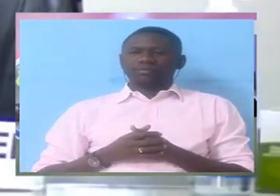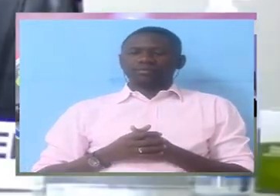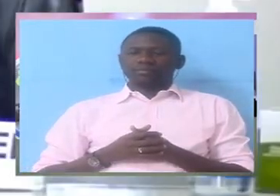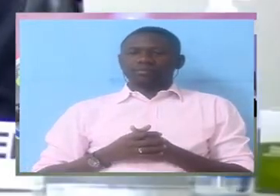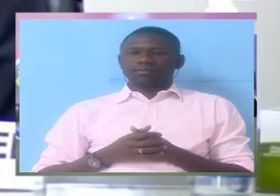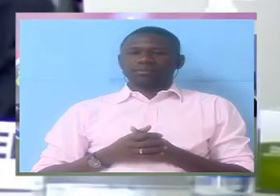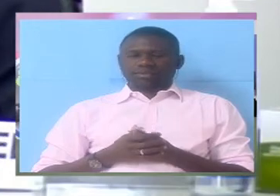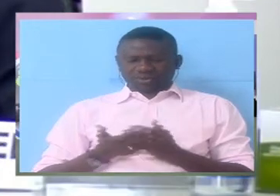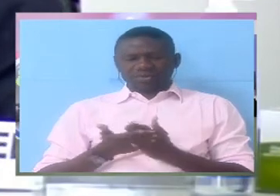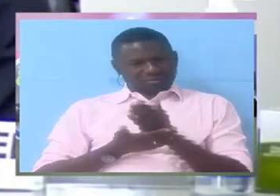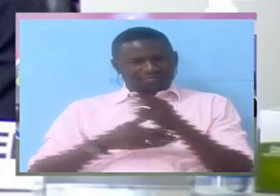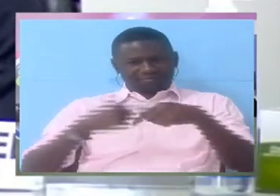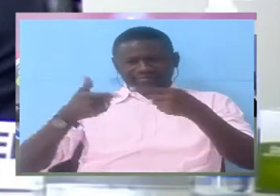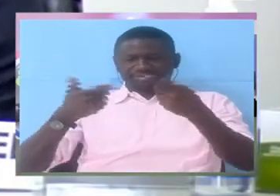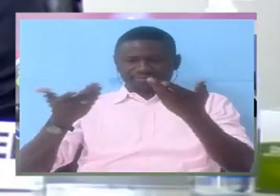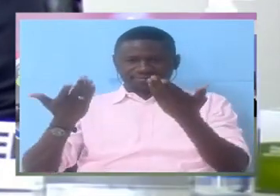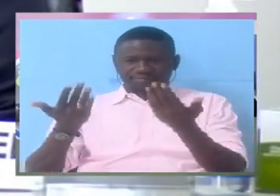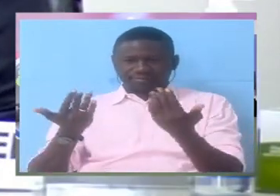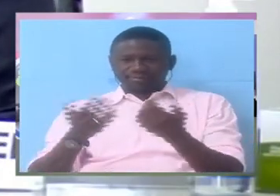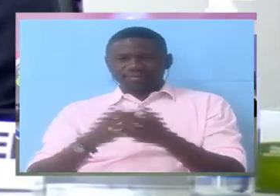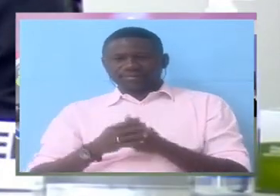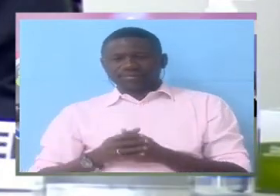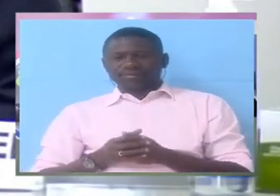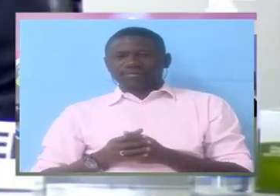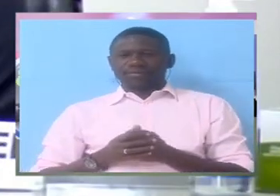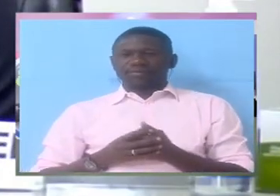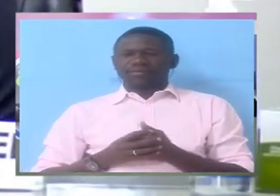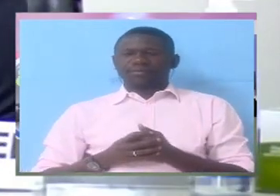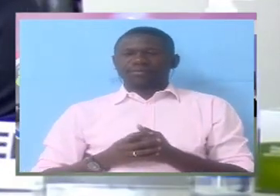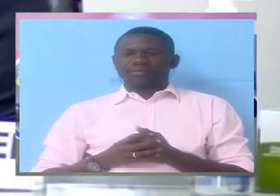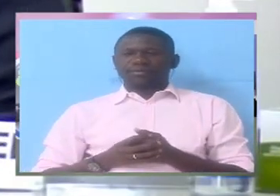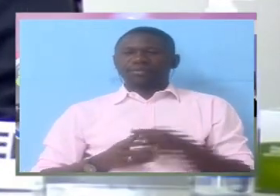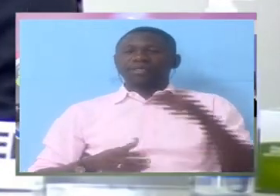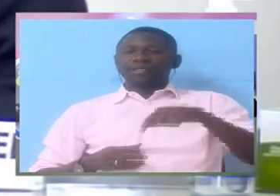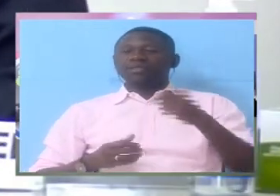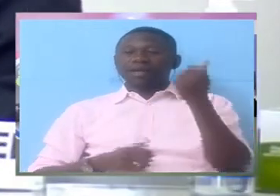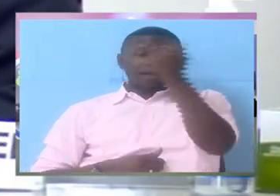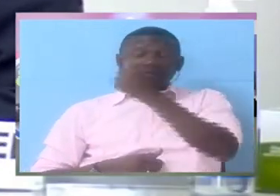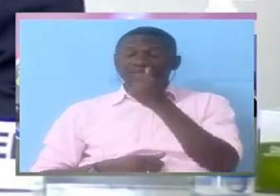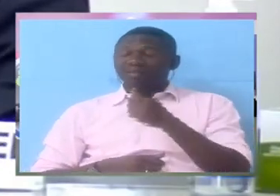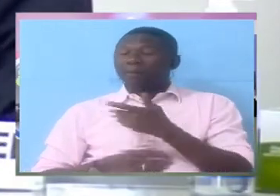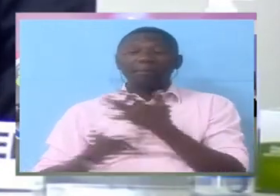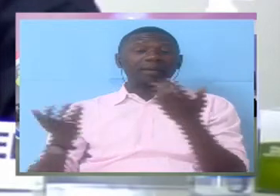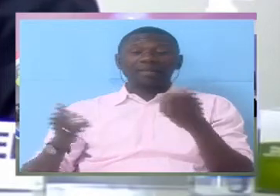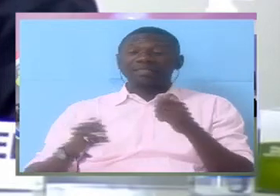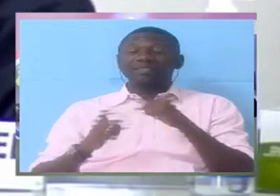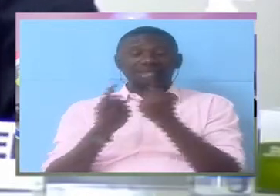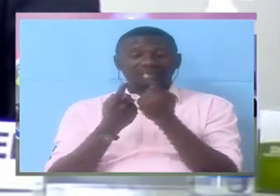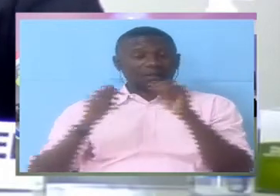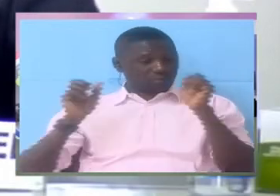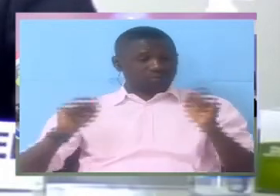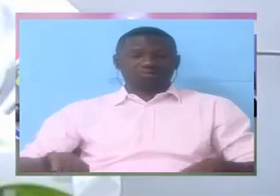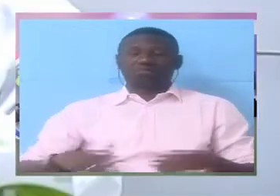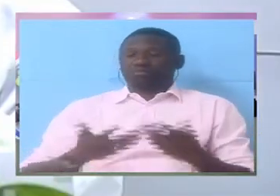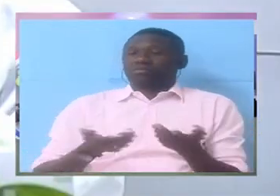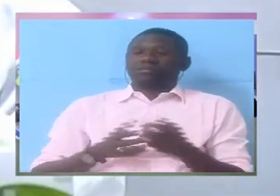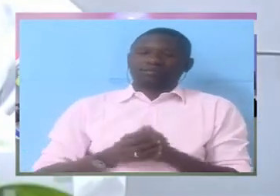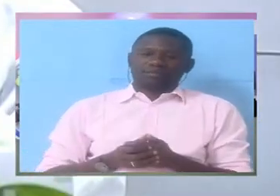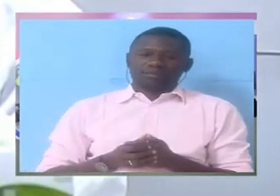Let's move on. Yeah. Then, this from is there, Africa. There are lots of possibilities. From